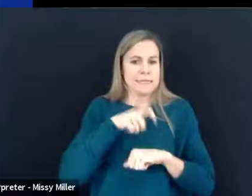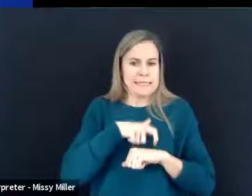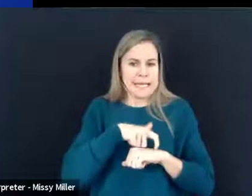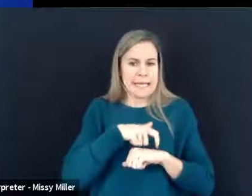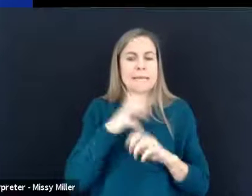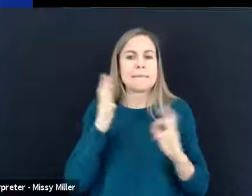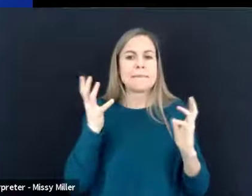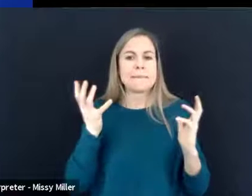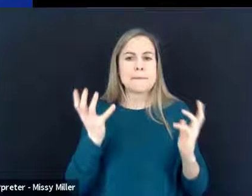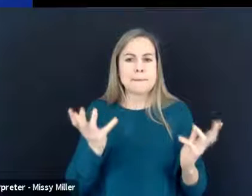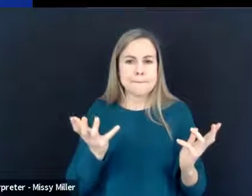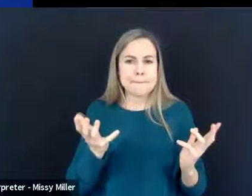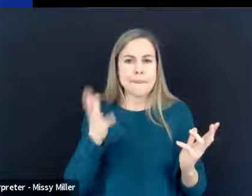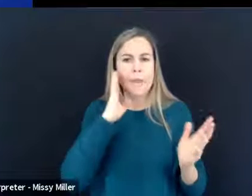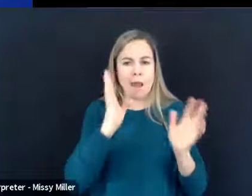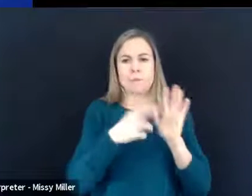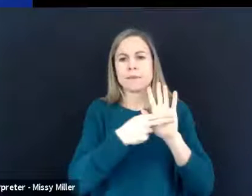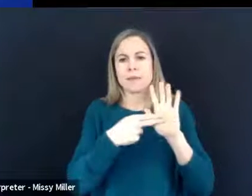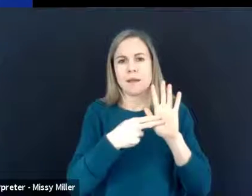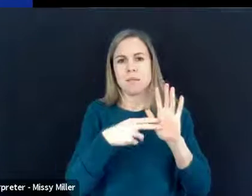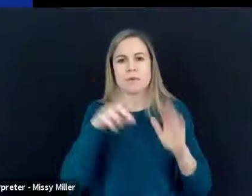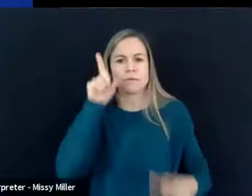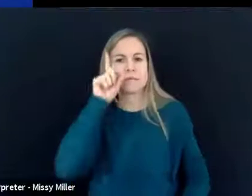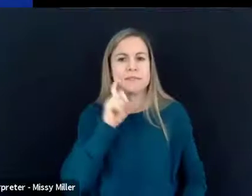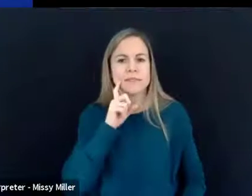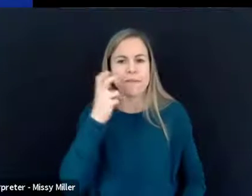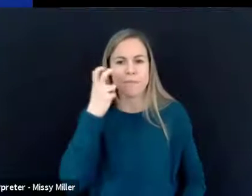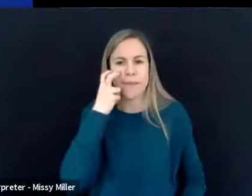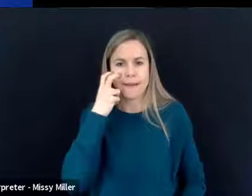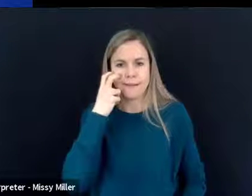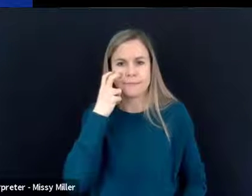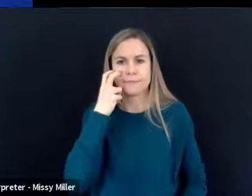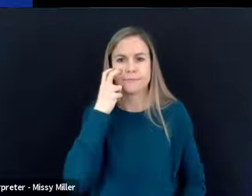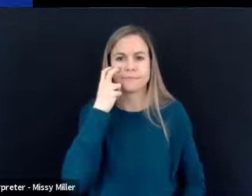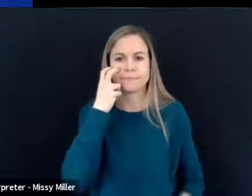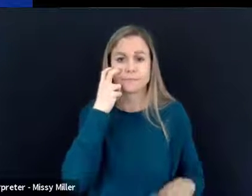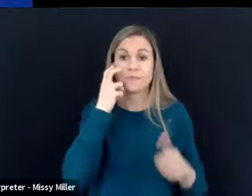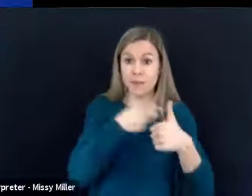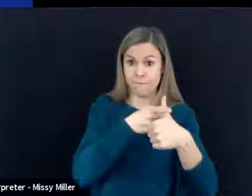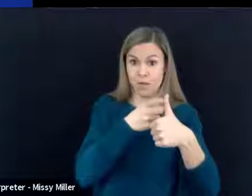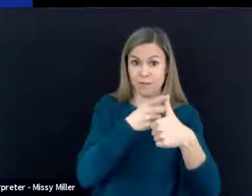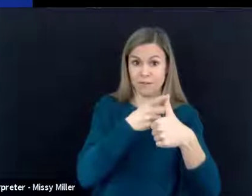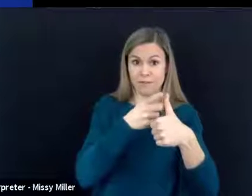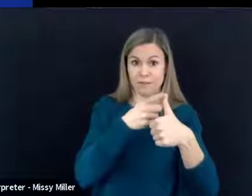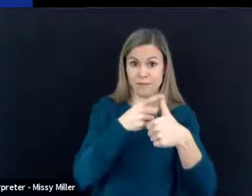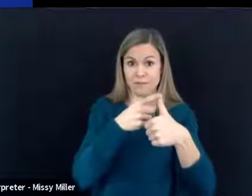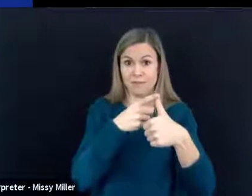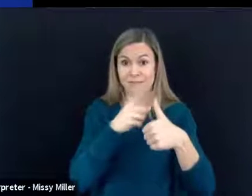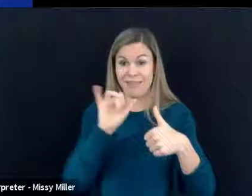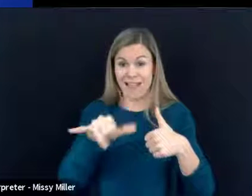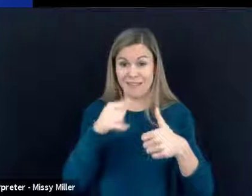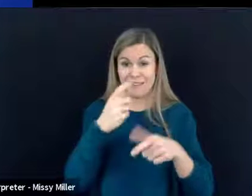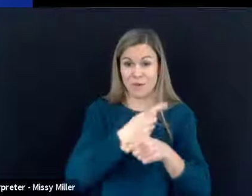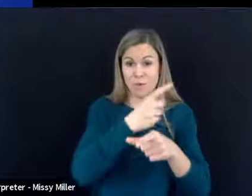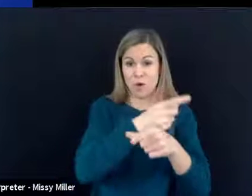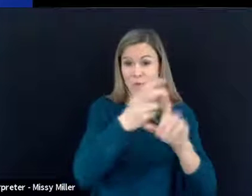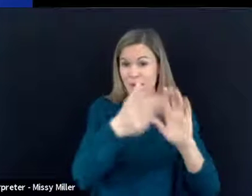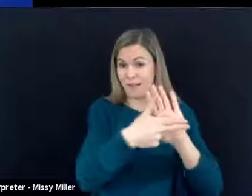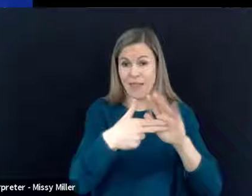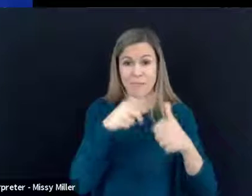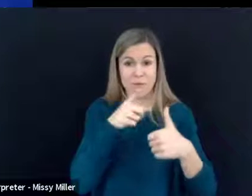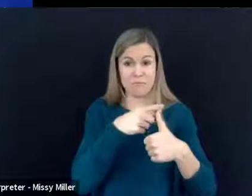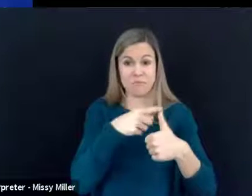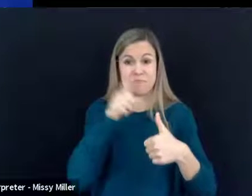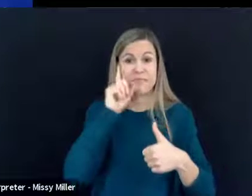go with deaf blind being considered first as a more appropriate label.